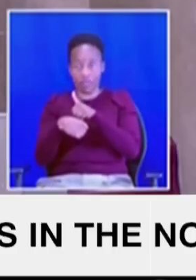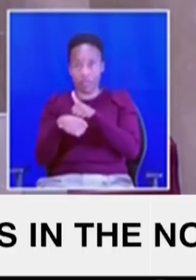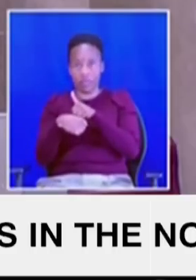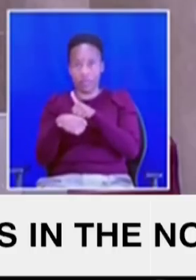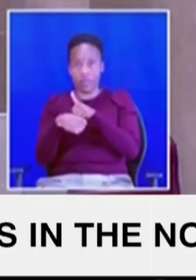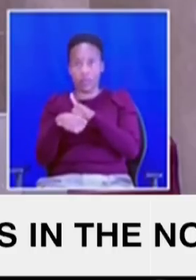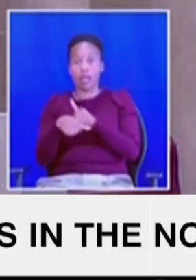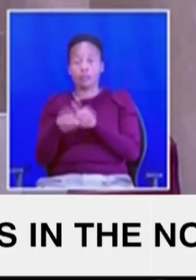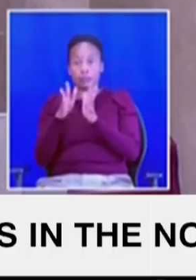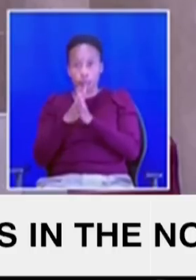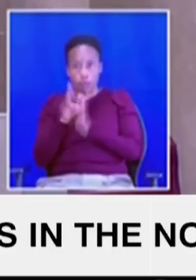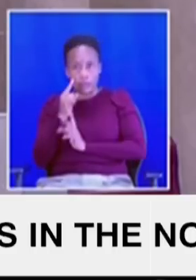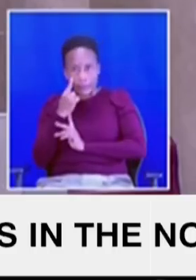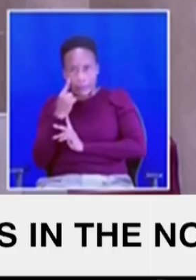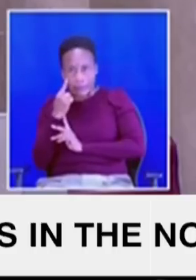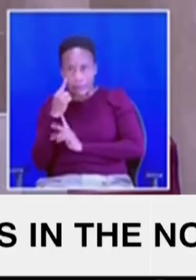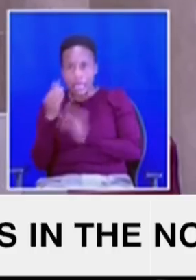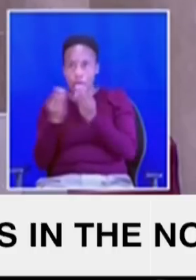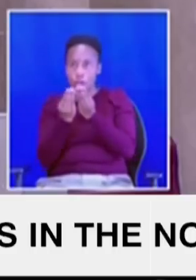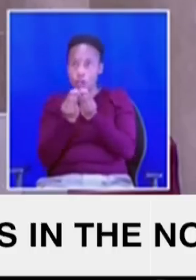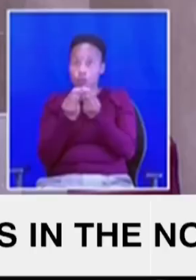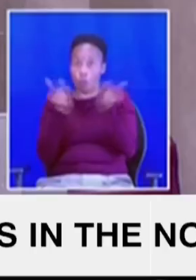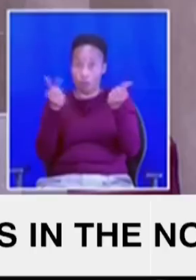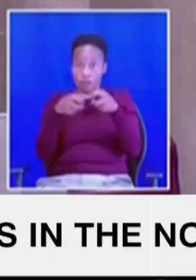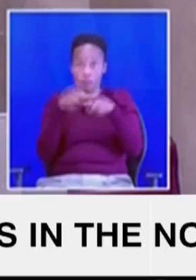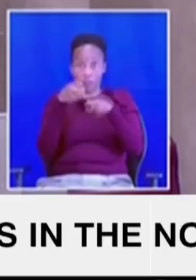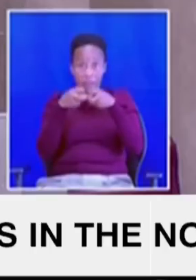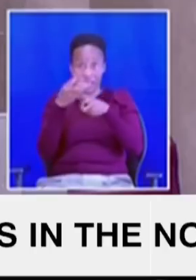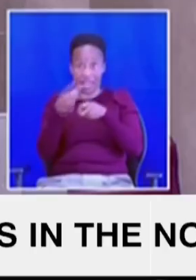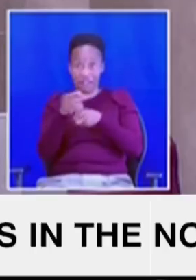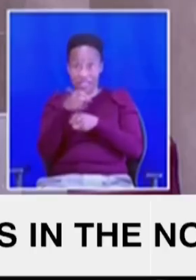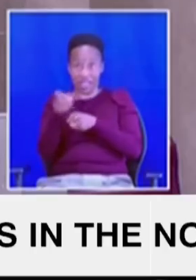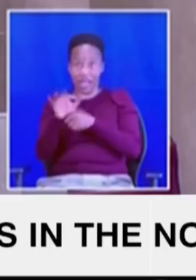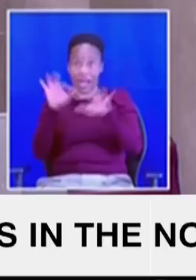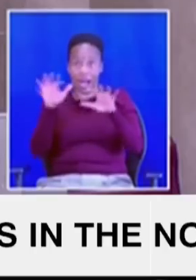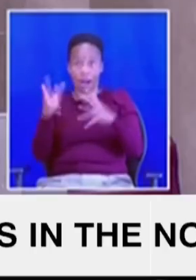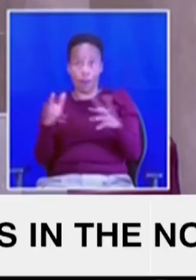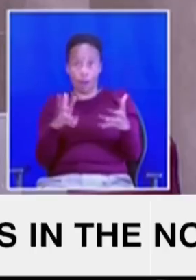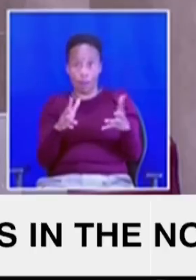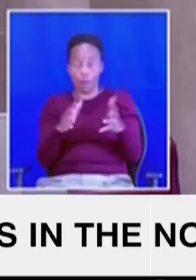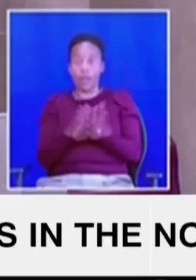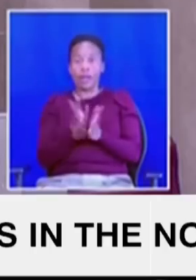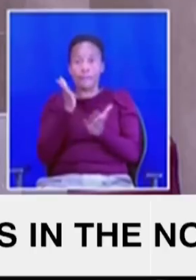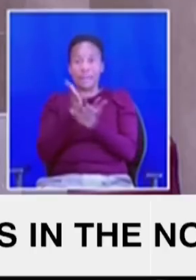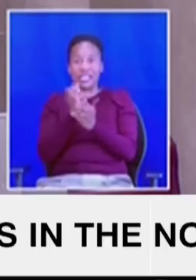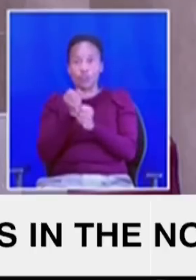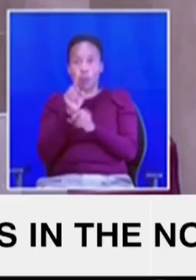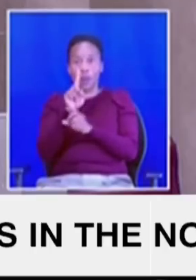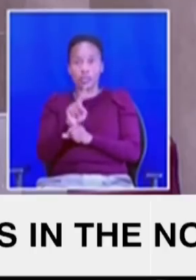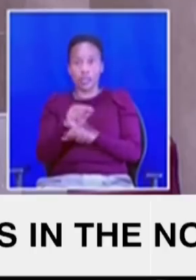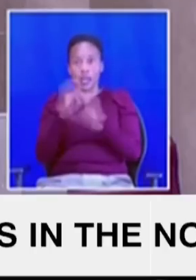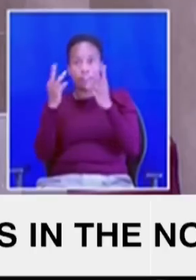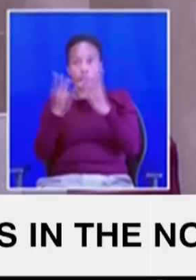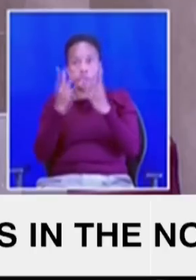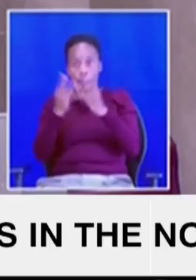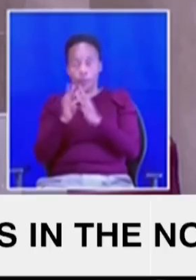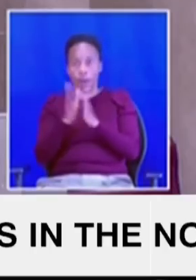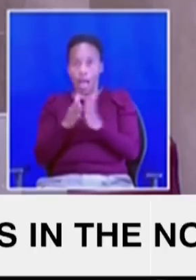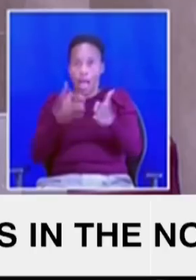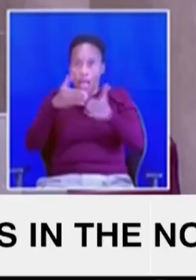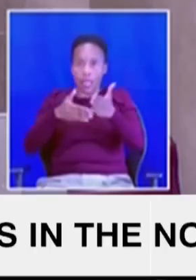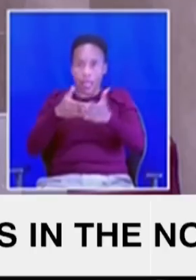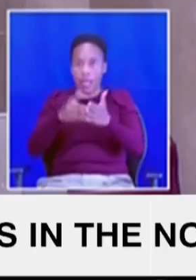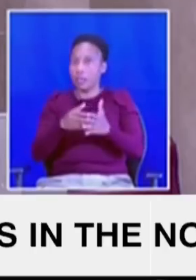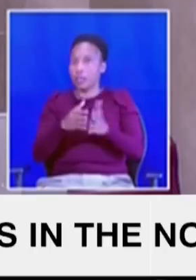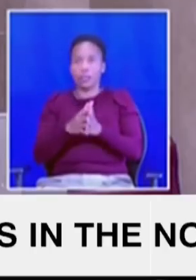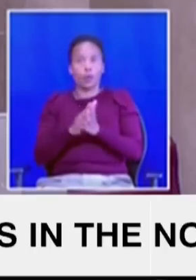look at how we can resolve the problems, ensure that people have uninterrupted